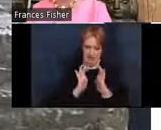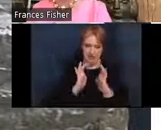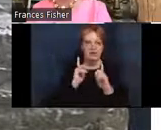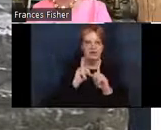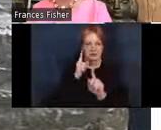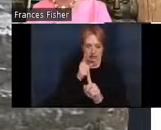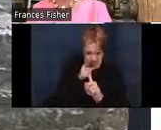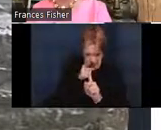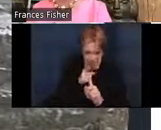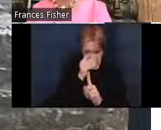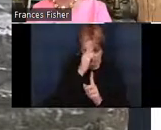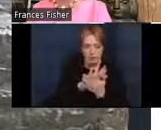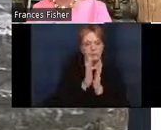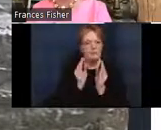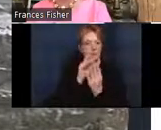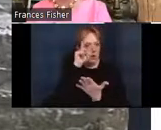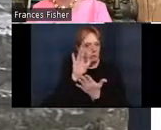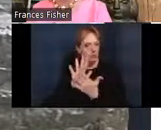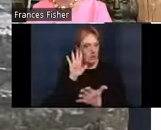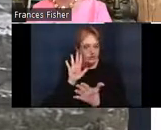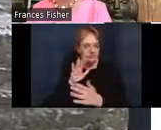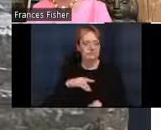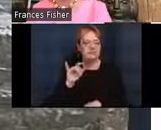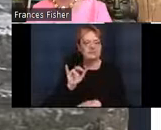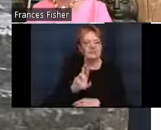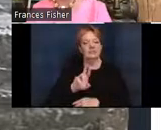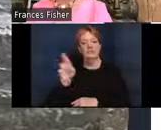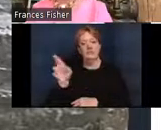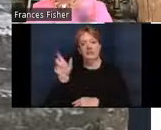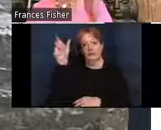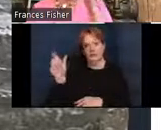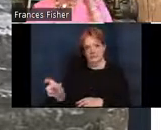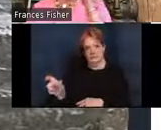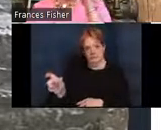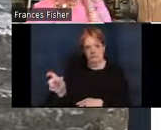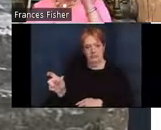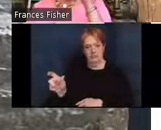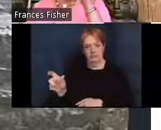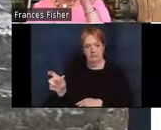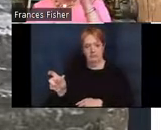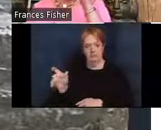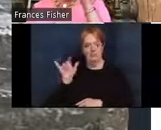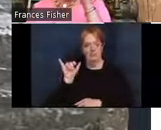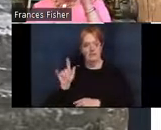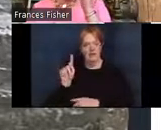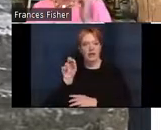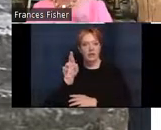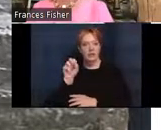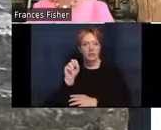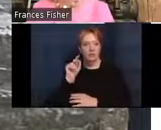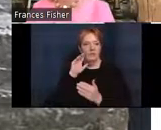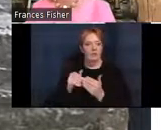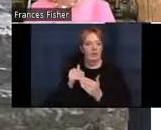and becoming more abstract. The far right abstract figure torso on the next